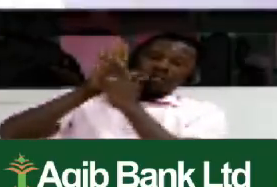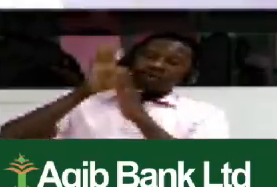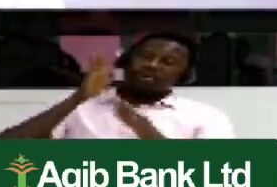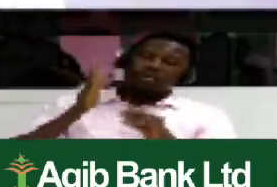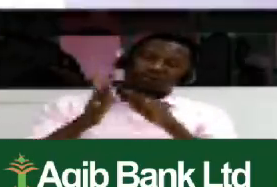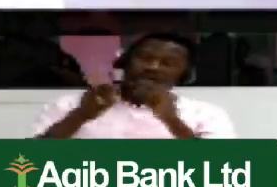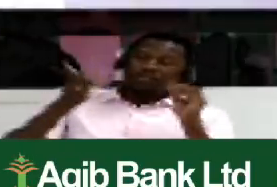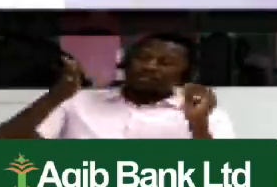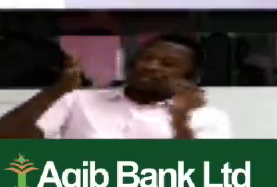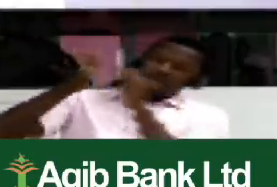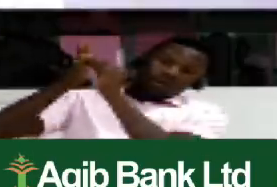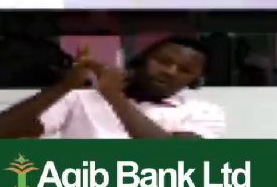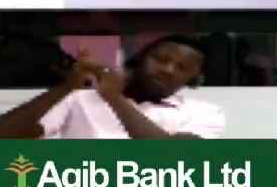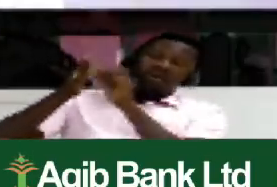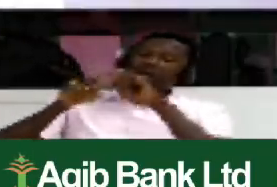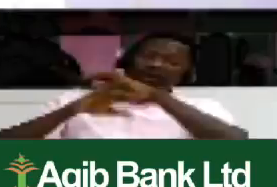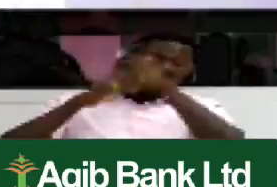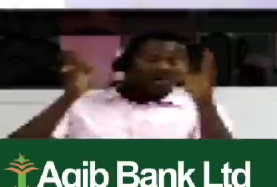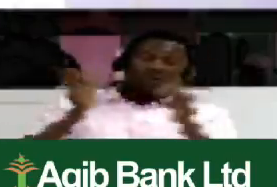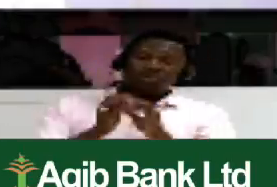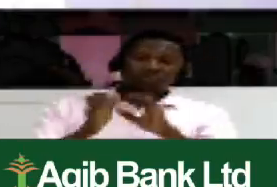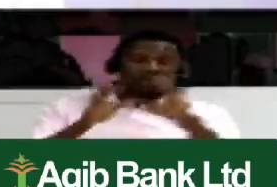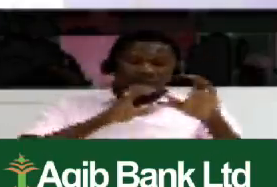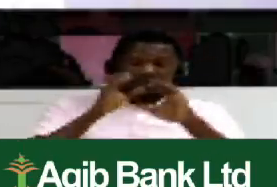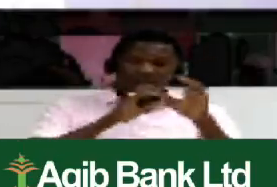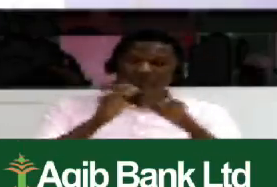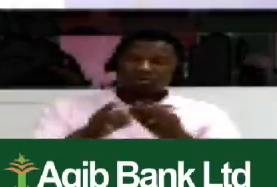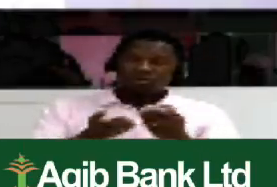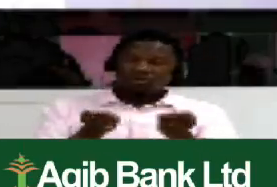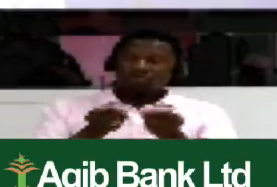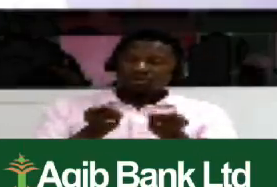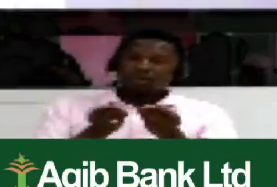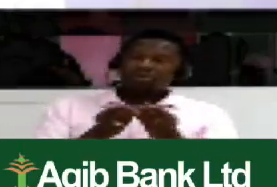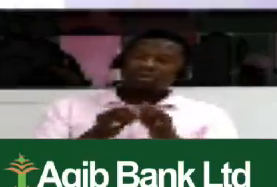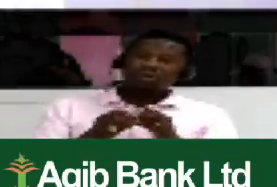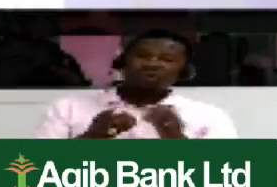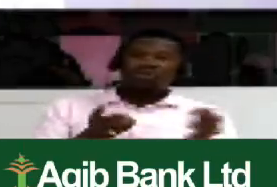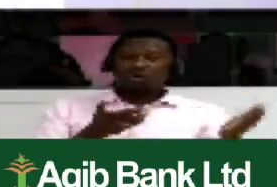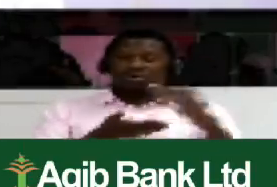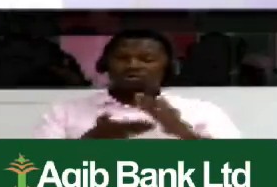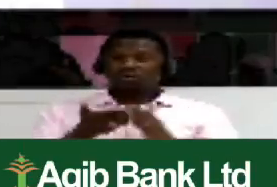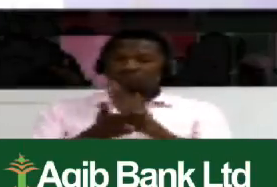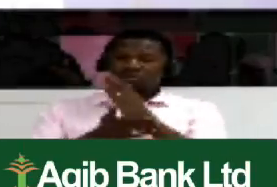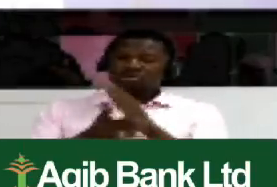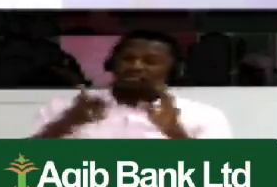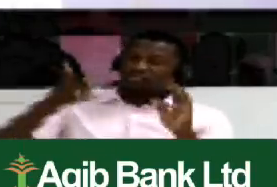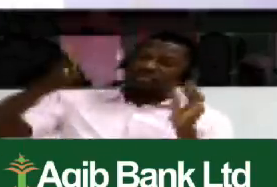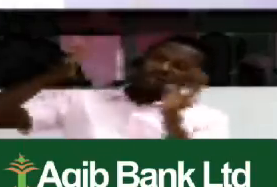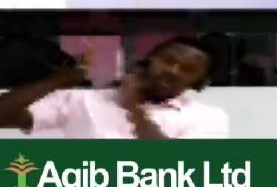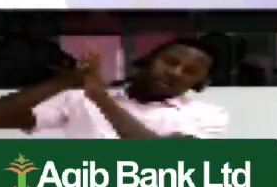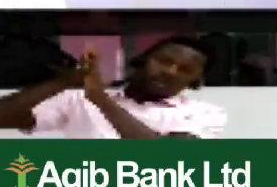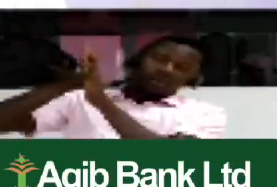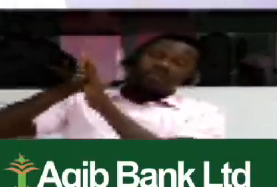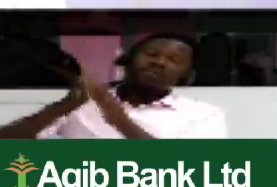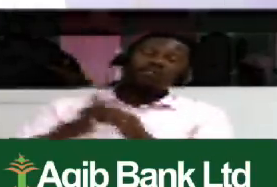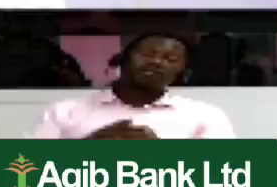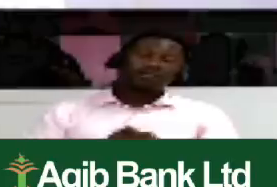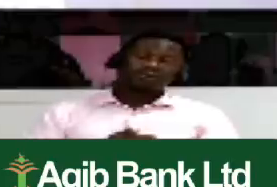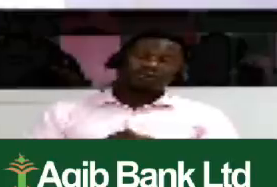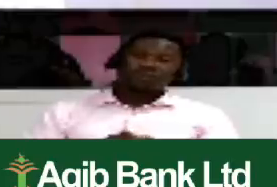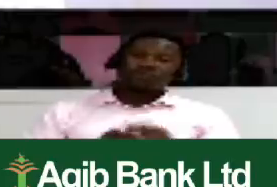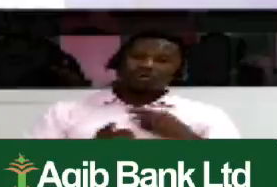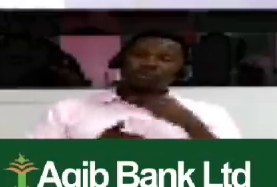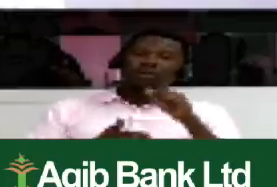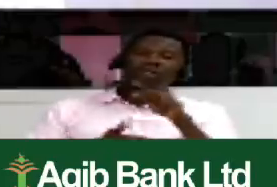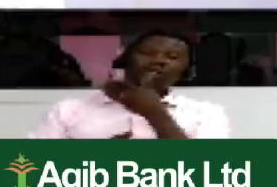everything. All communications to the students comes through the notice board. So